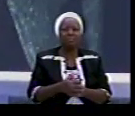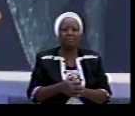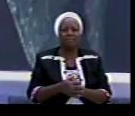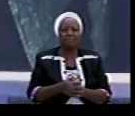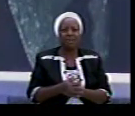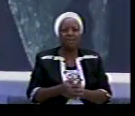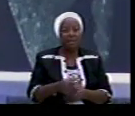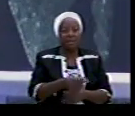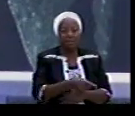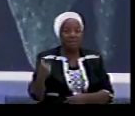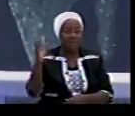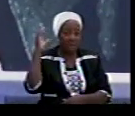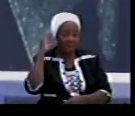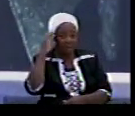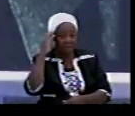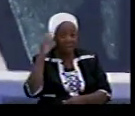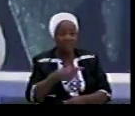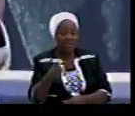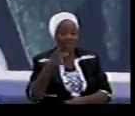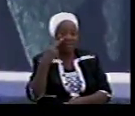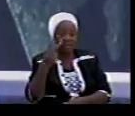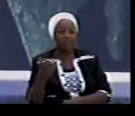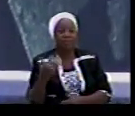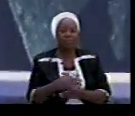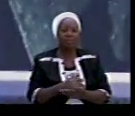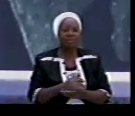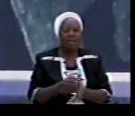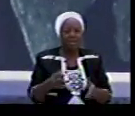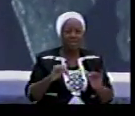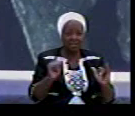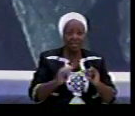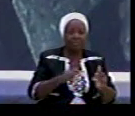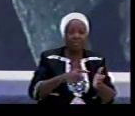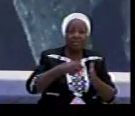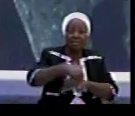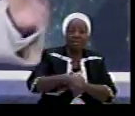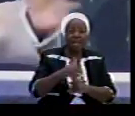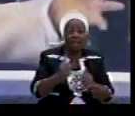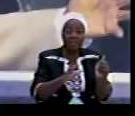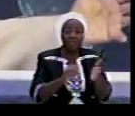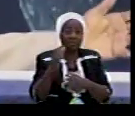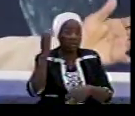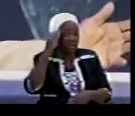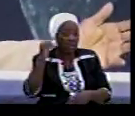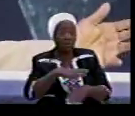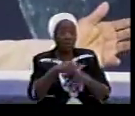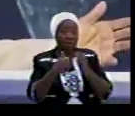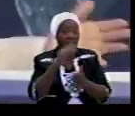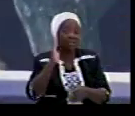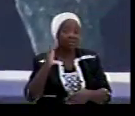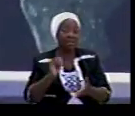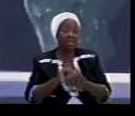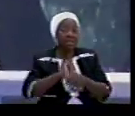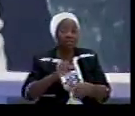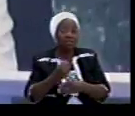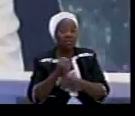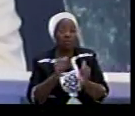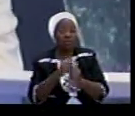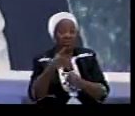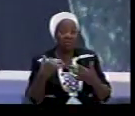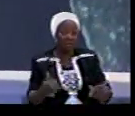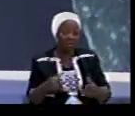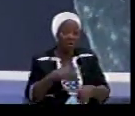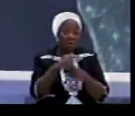you are hearing, all the testimony I'm sharing with you, all the testimonies you have heard, you have